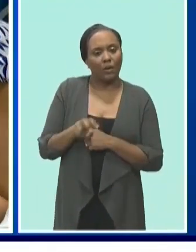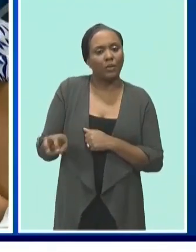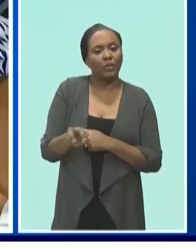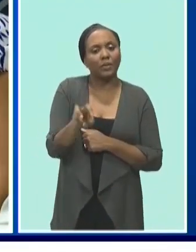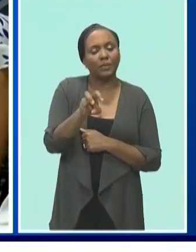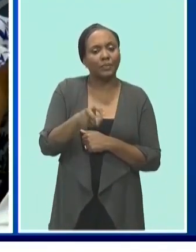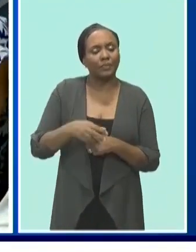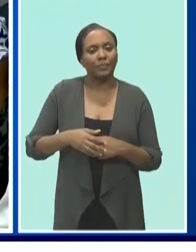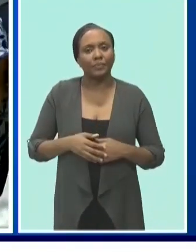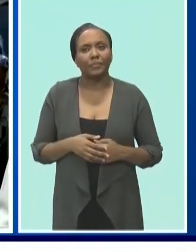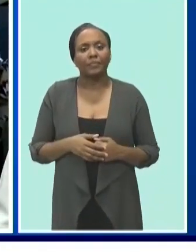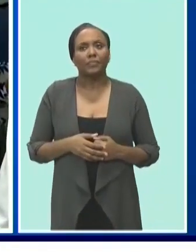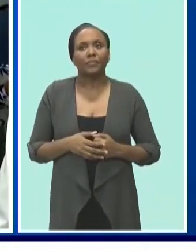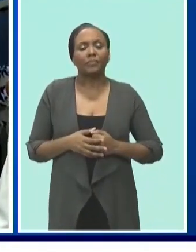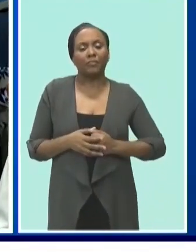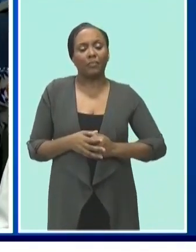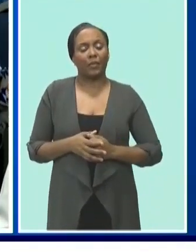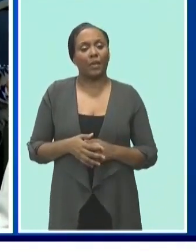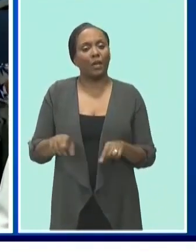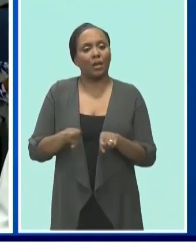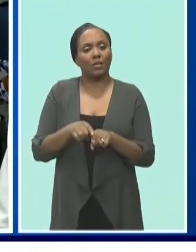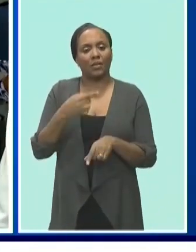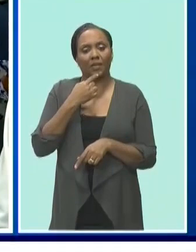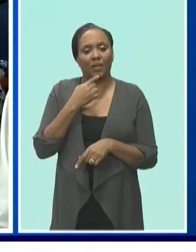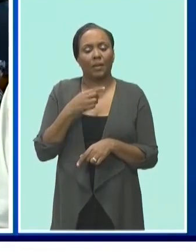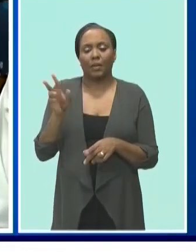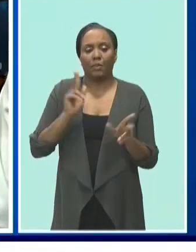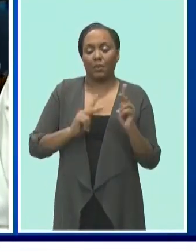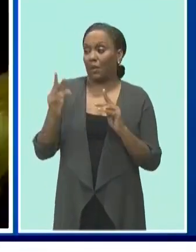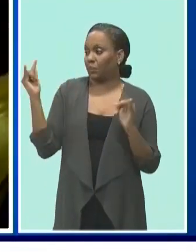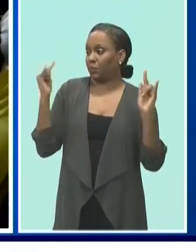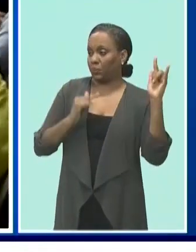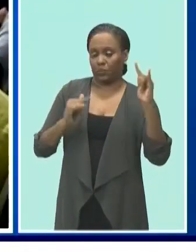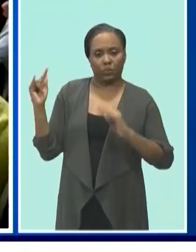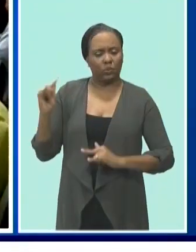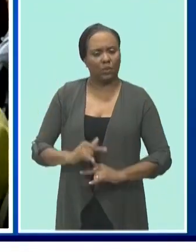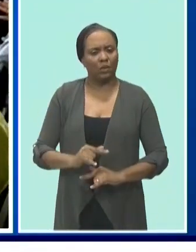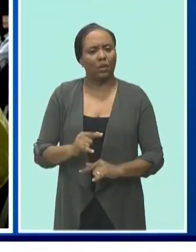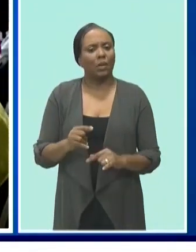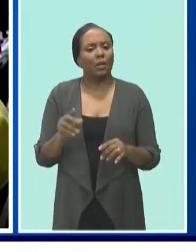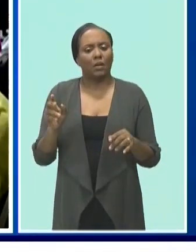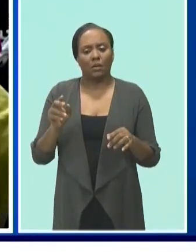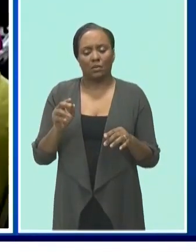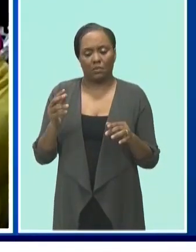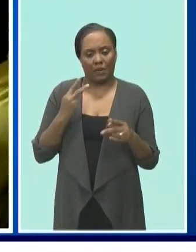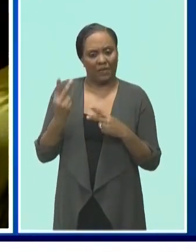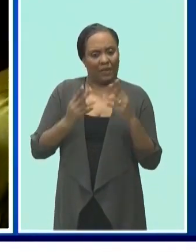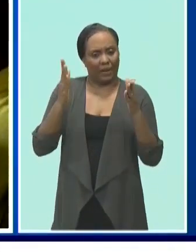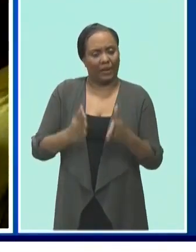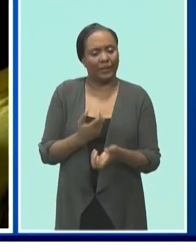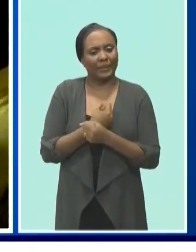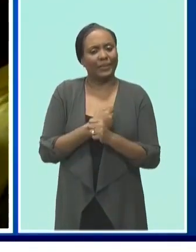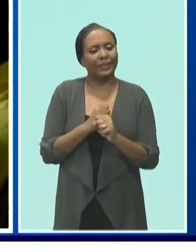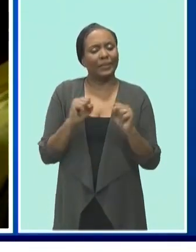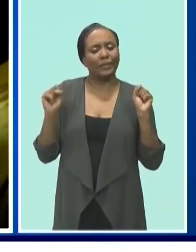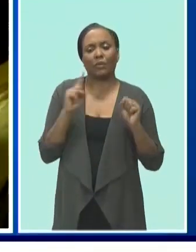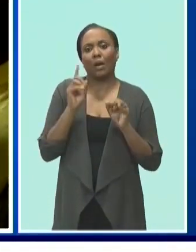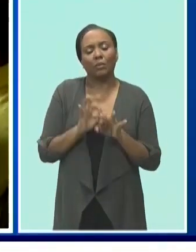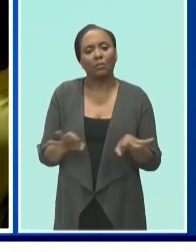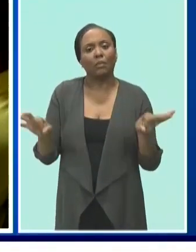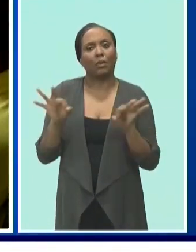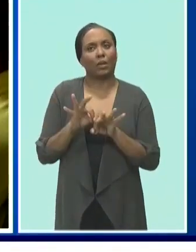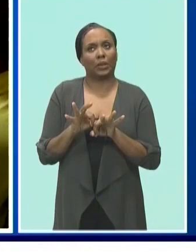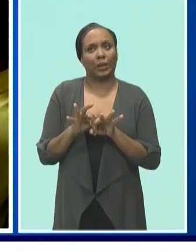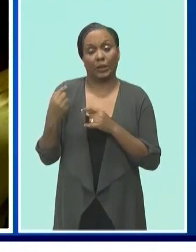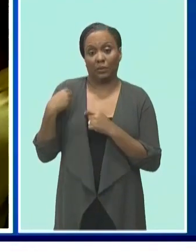The BHTA head says safety and security of visitors remain a priority, adding that the industry is relatively satisfied with